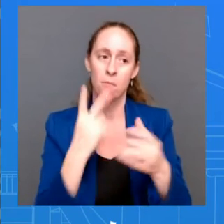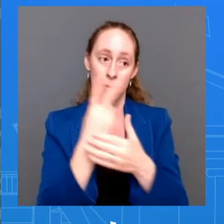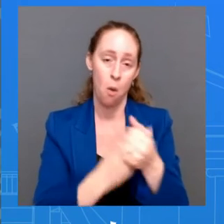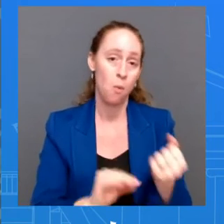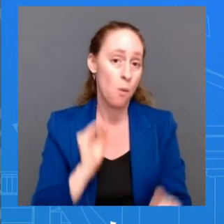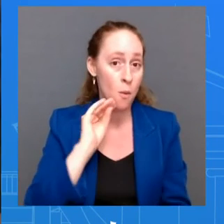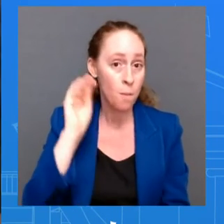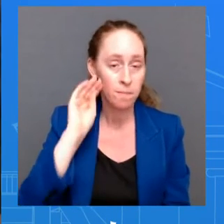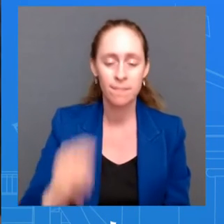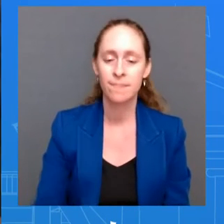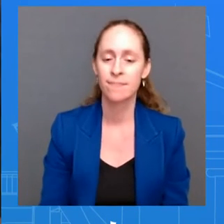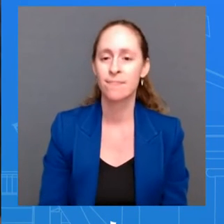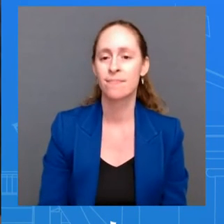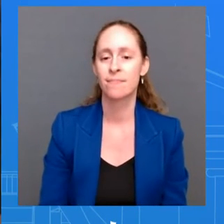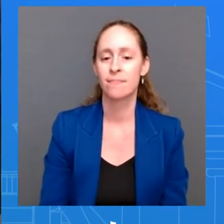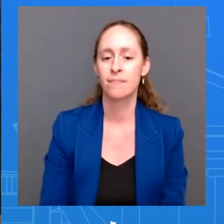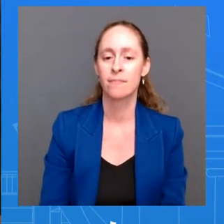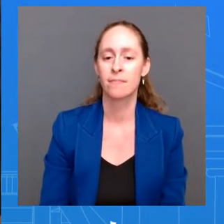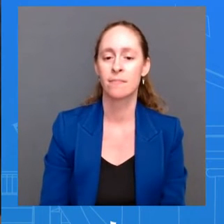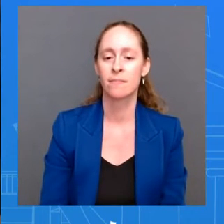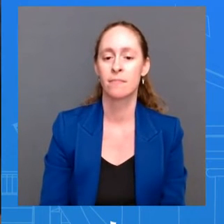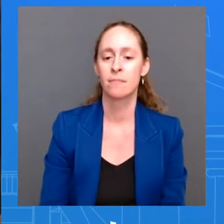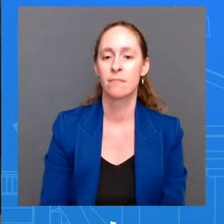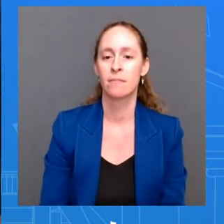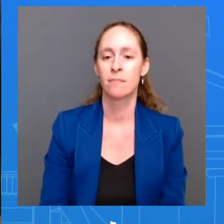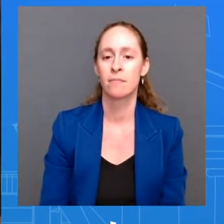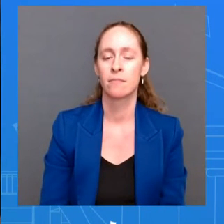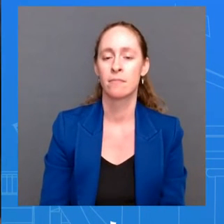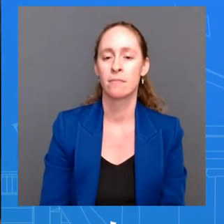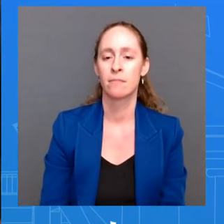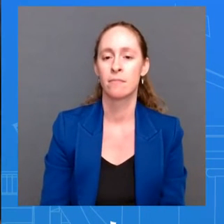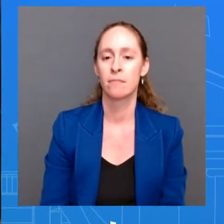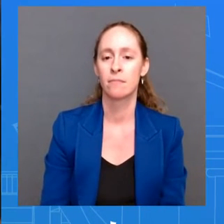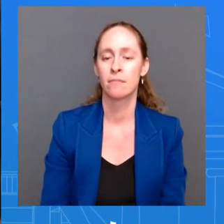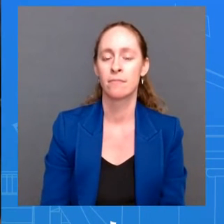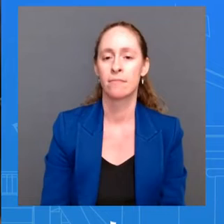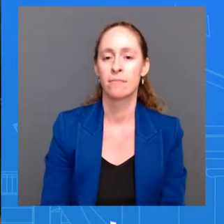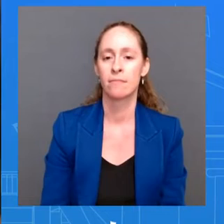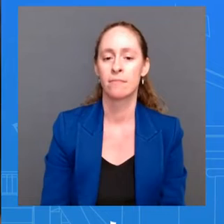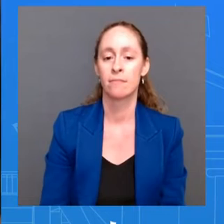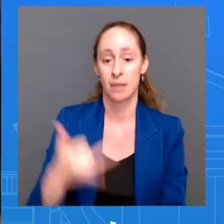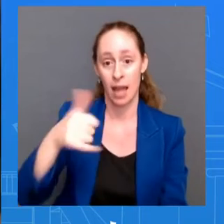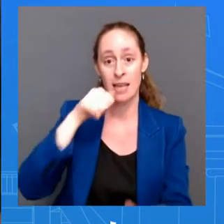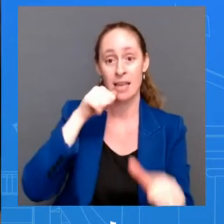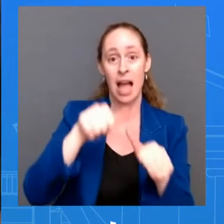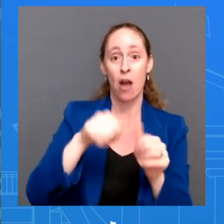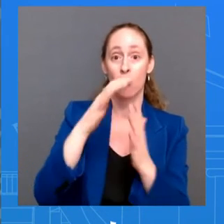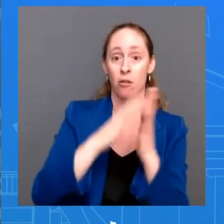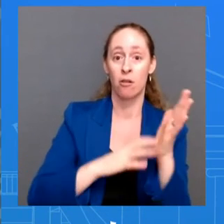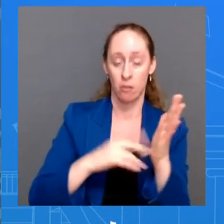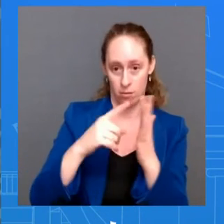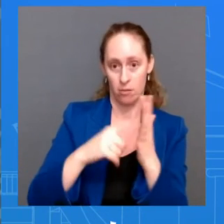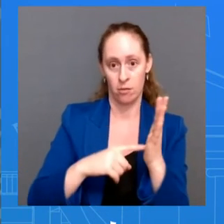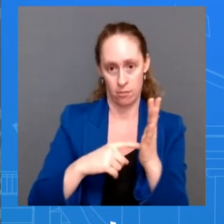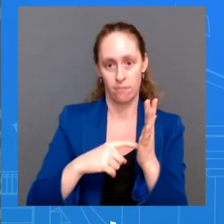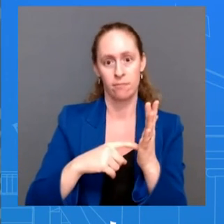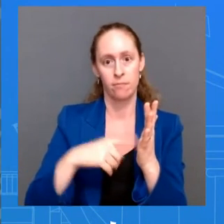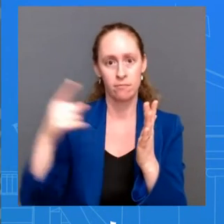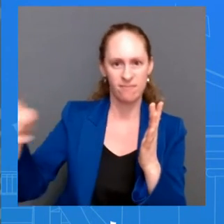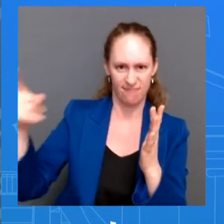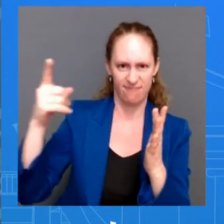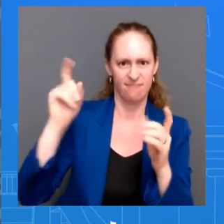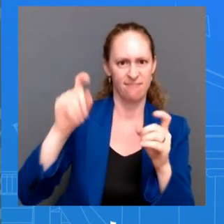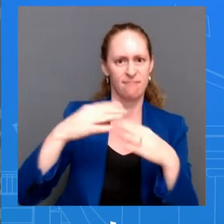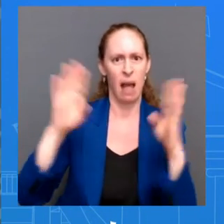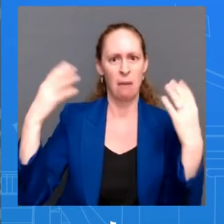letter today urging the administration to declare a public health emergency for monkeypox. Where does that request stand? Dr. Jha talked about this the last